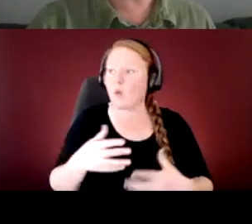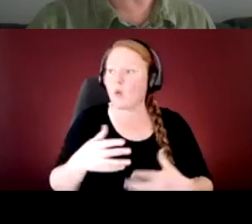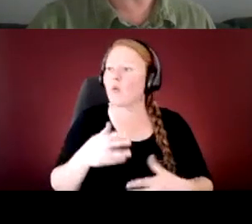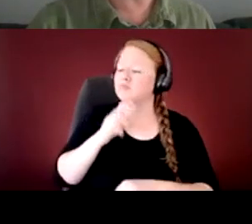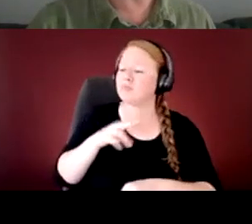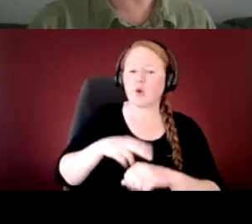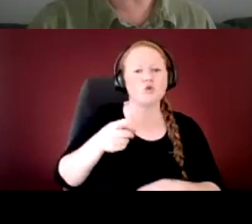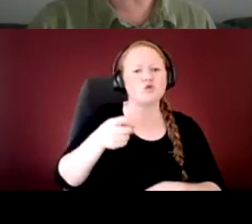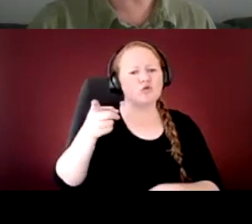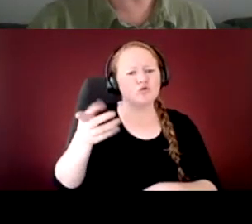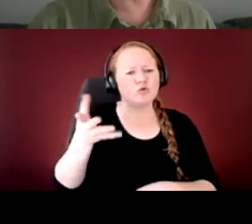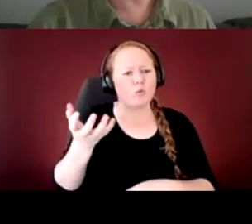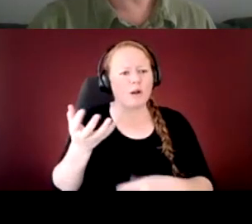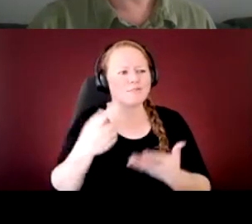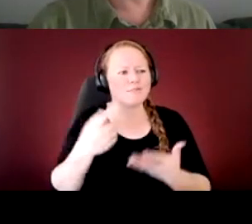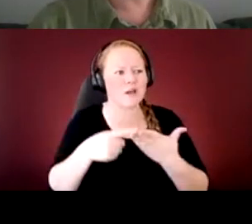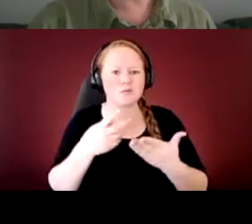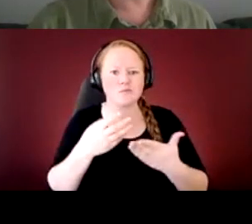briefly about like what's next for this group?